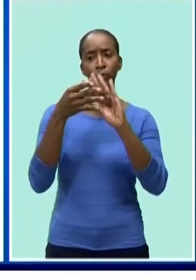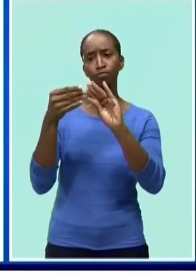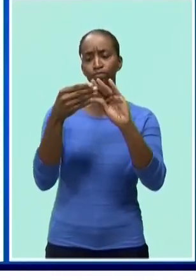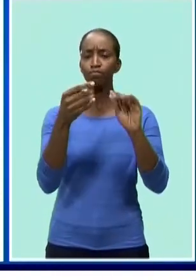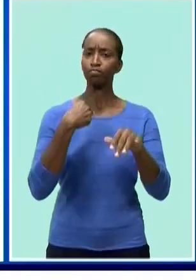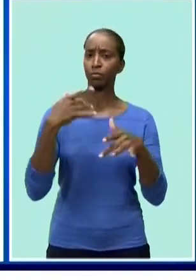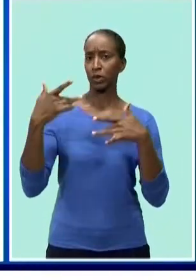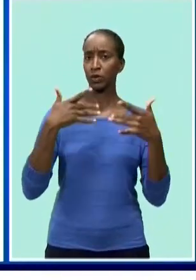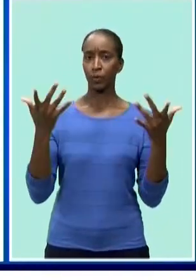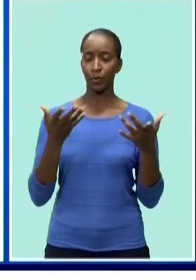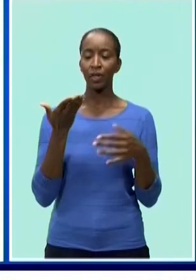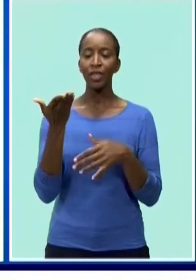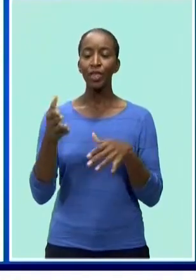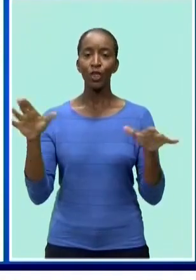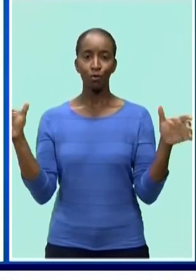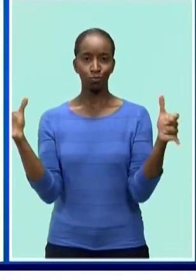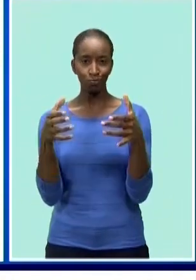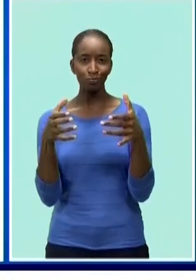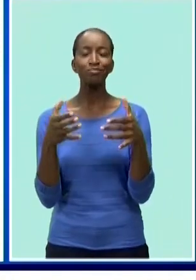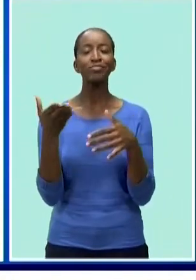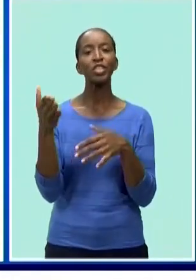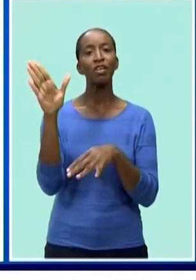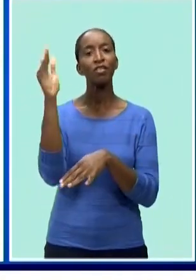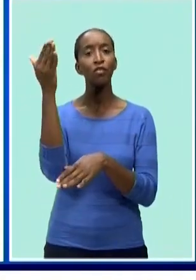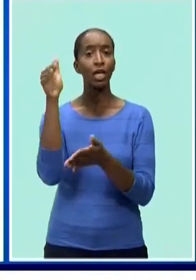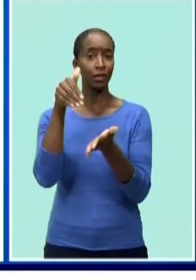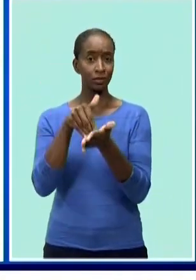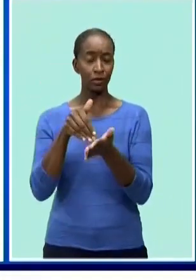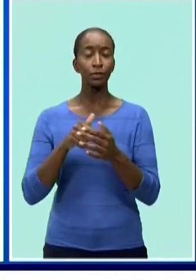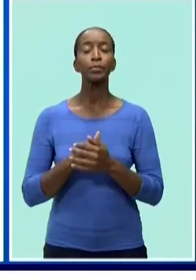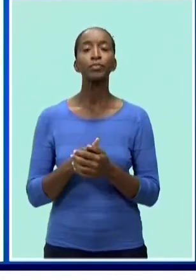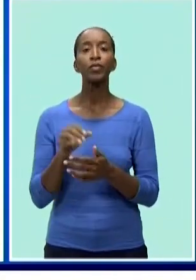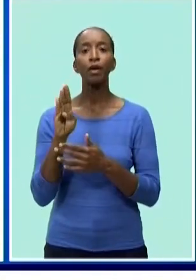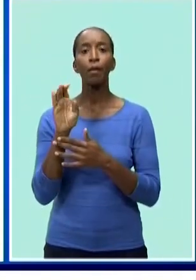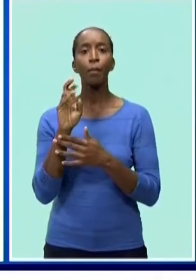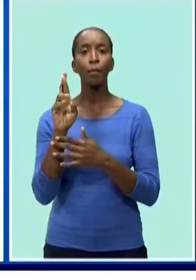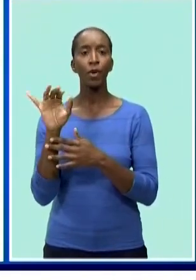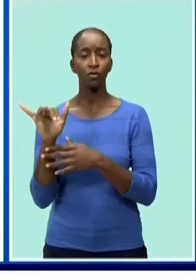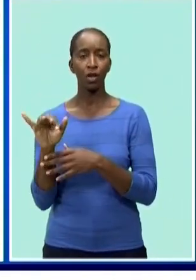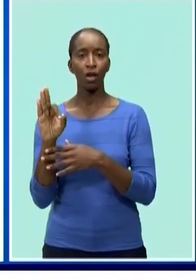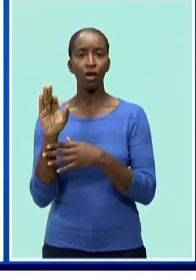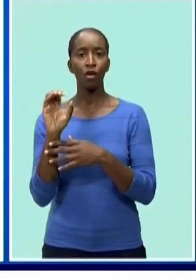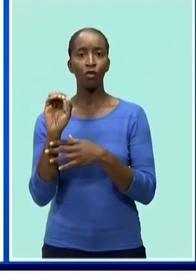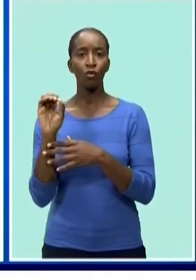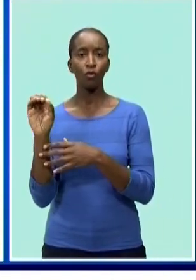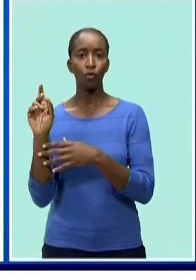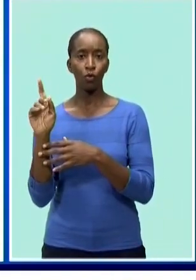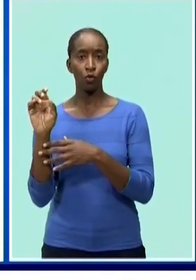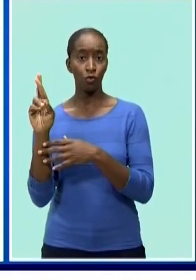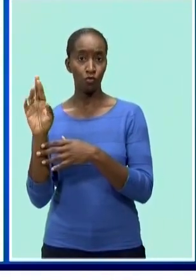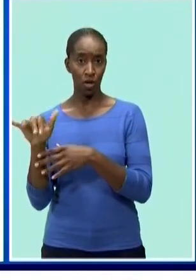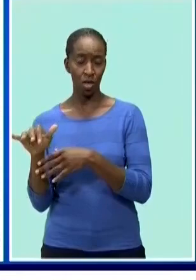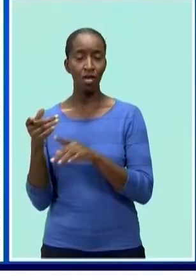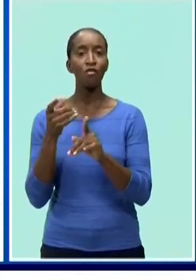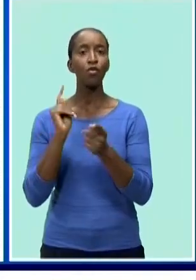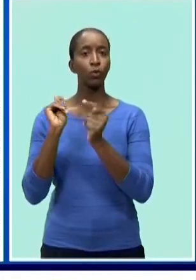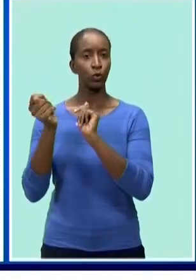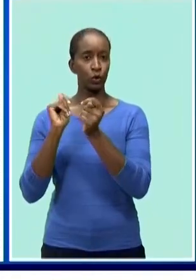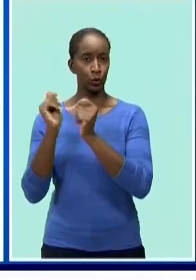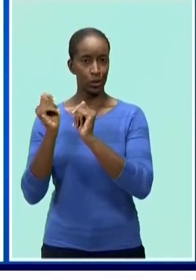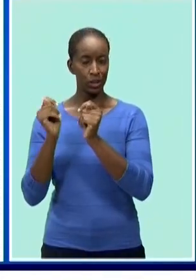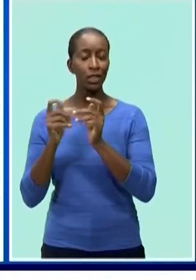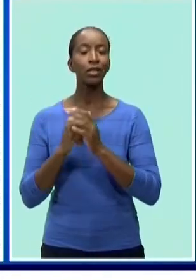meeting on the topic held at the Lloyd Erskine Sanford Center. Now, Barry Fakori, a food packaging expert from Trinidad and Tobago, was brought in